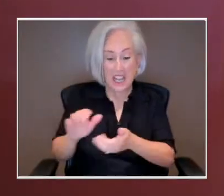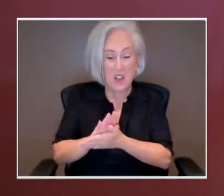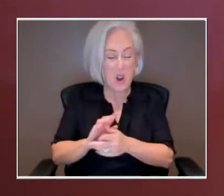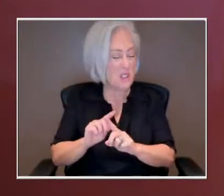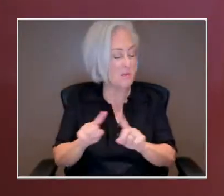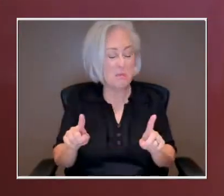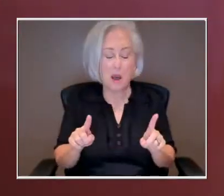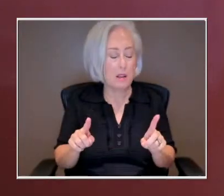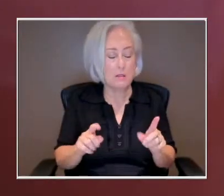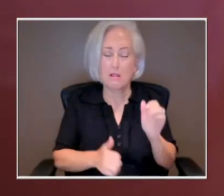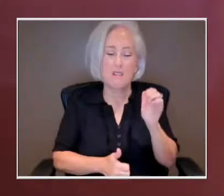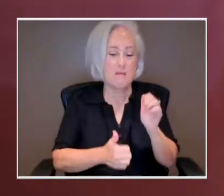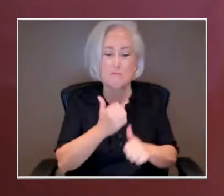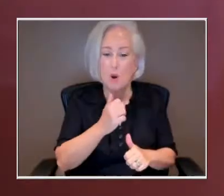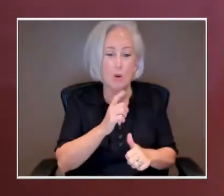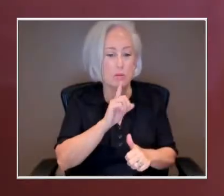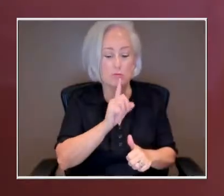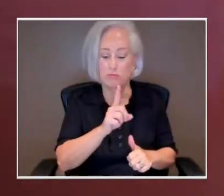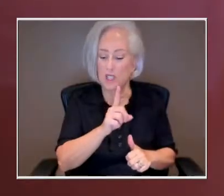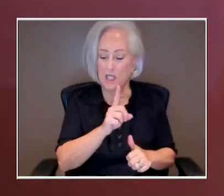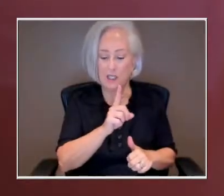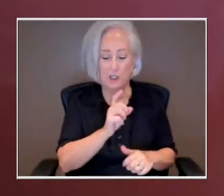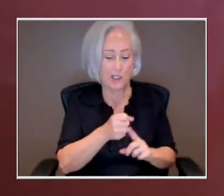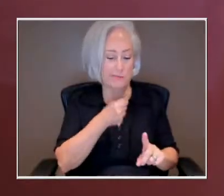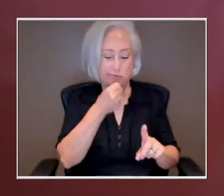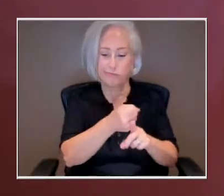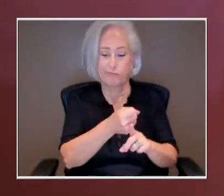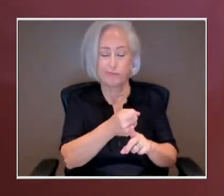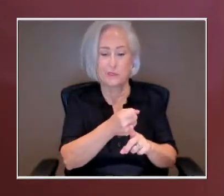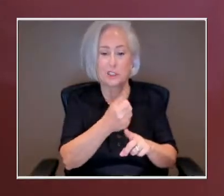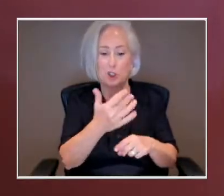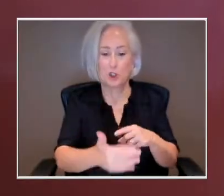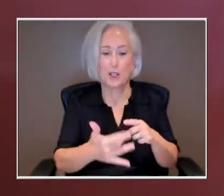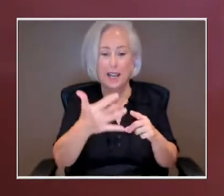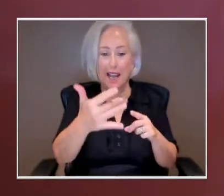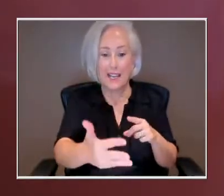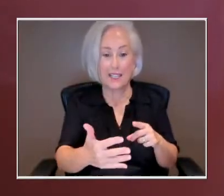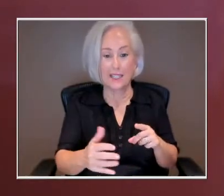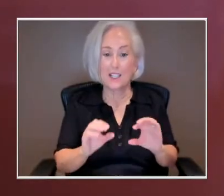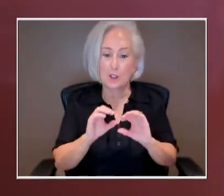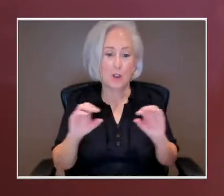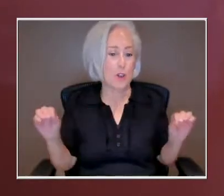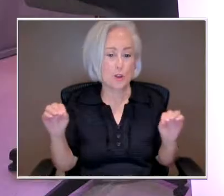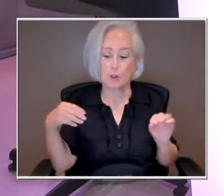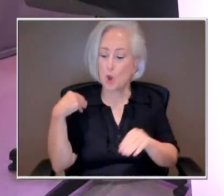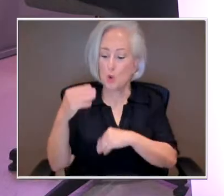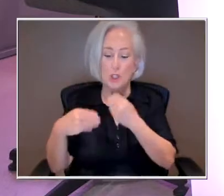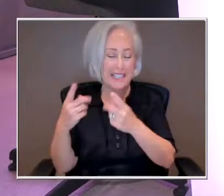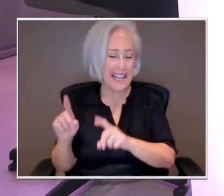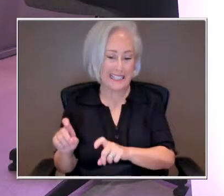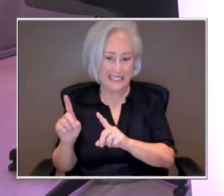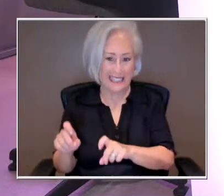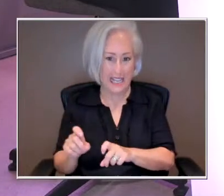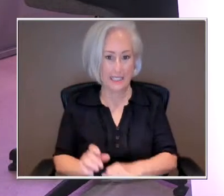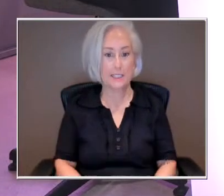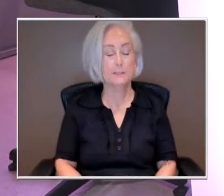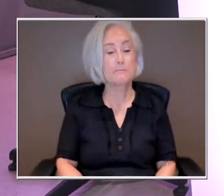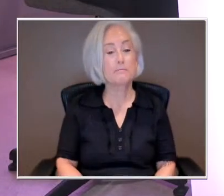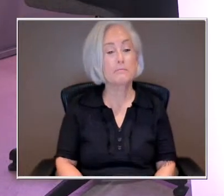majority of them are sporadic. So I wouldn't. There's no genetic test that you can see if you have an SVT. Lucas, do you ever